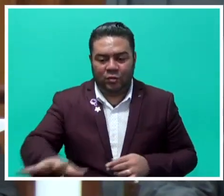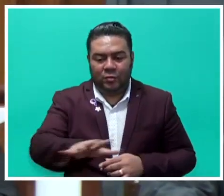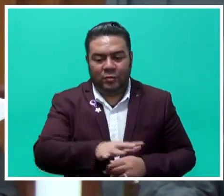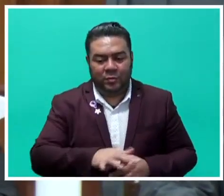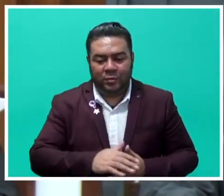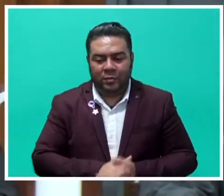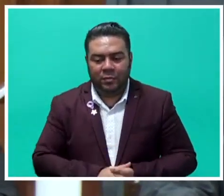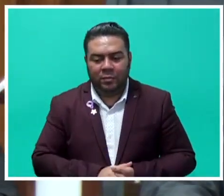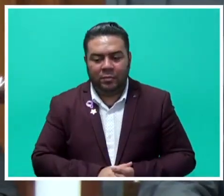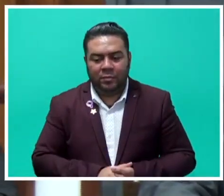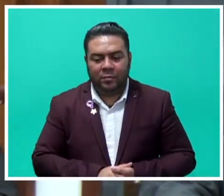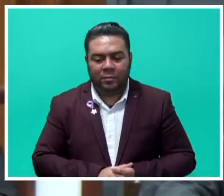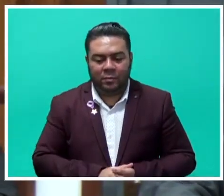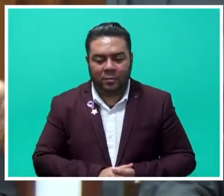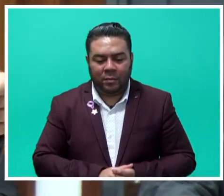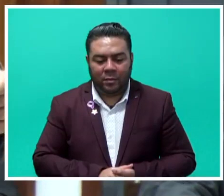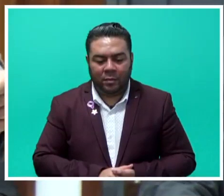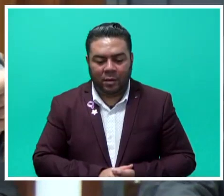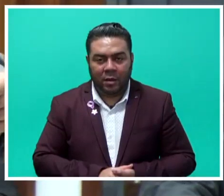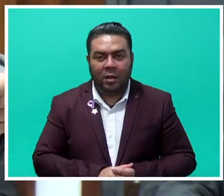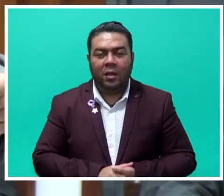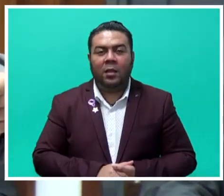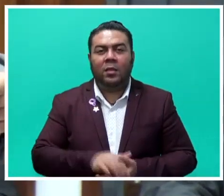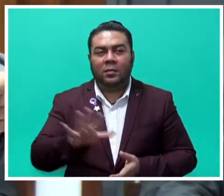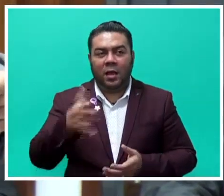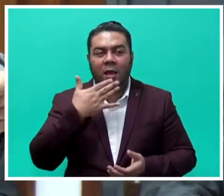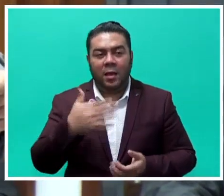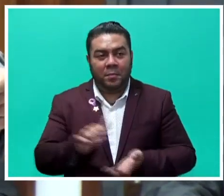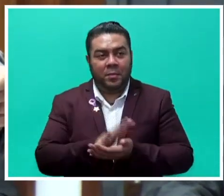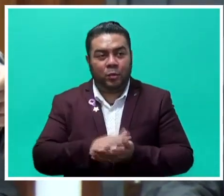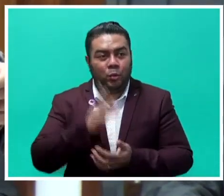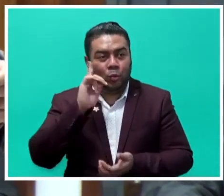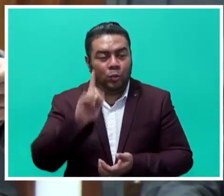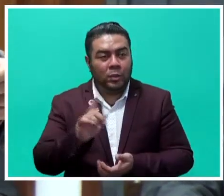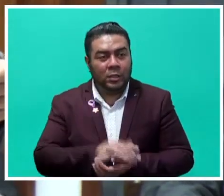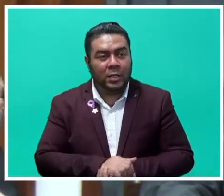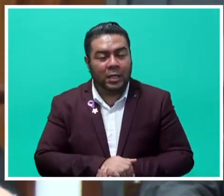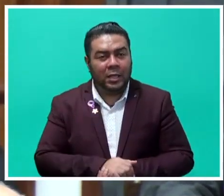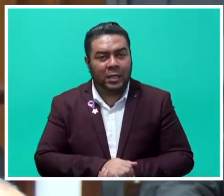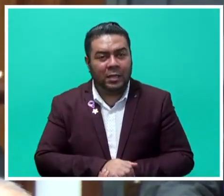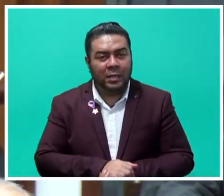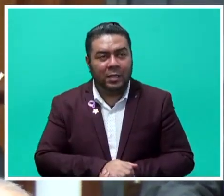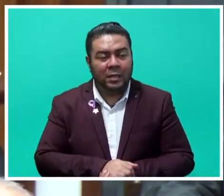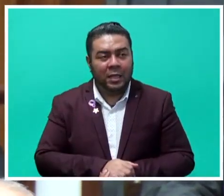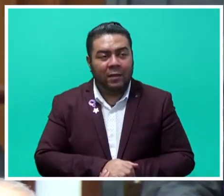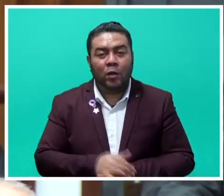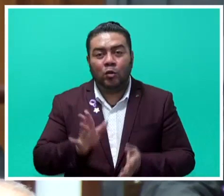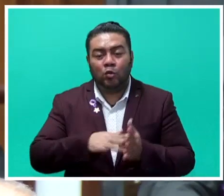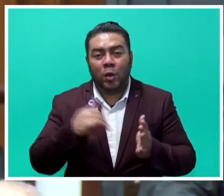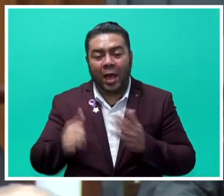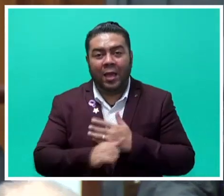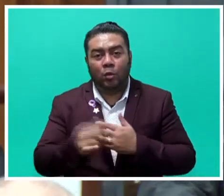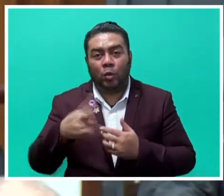Mr. Speaker, sir, it's very pleasing to note that just recently, in July